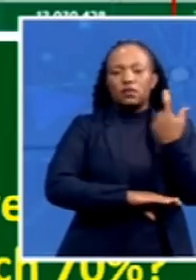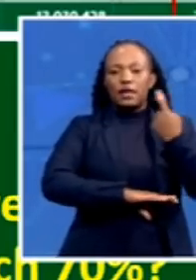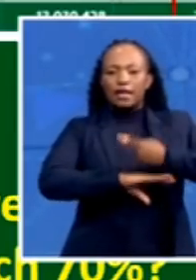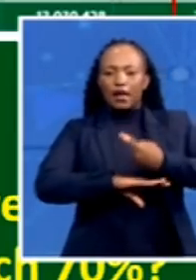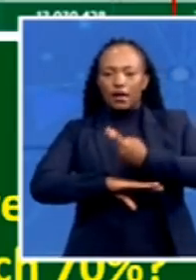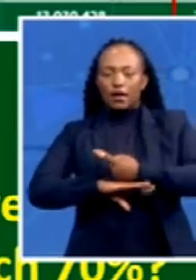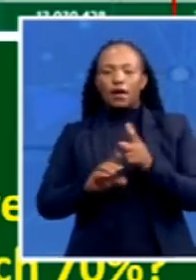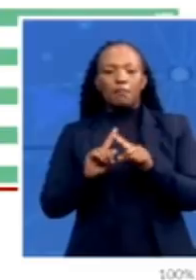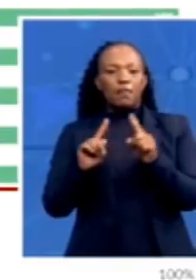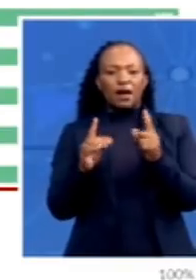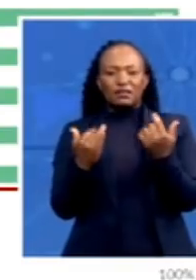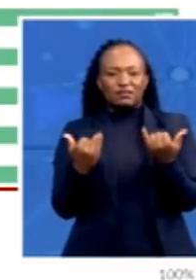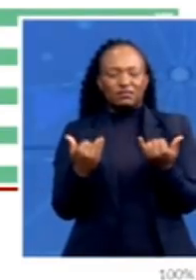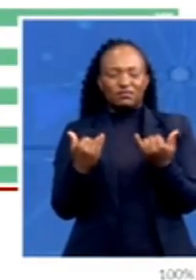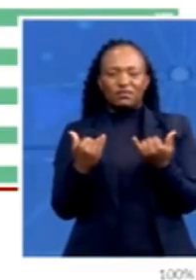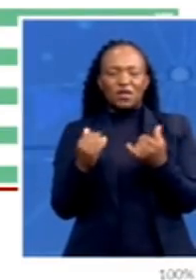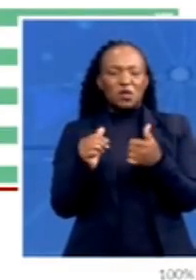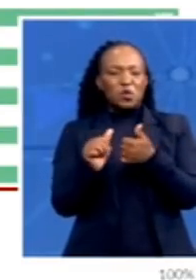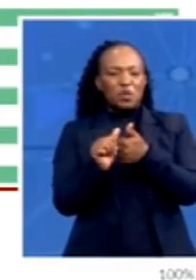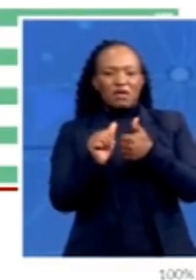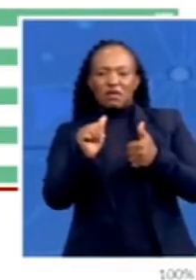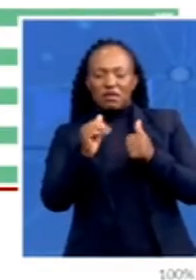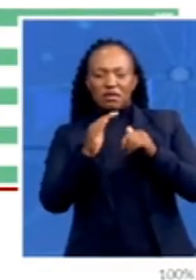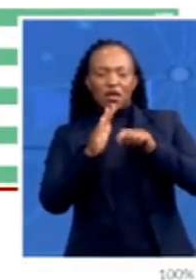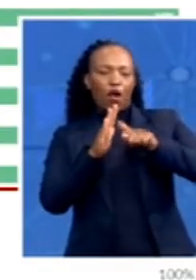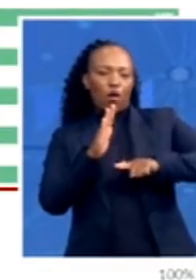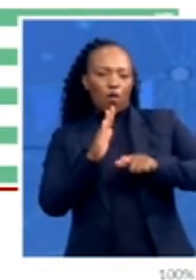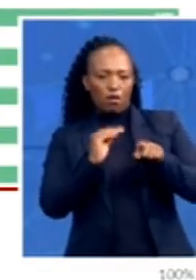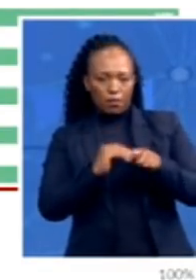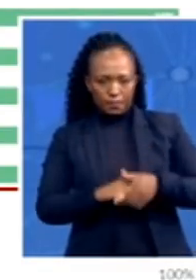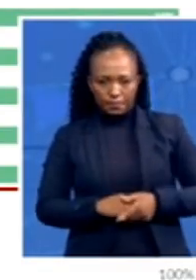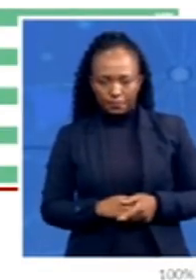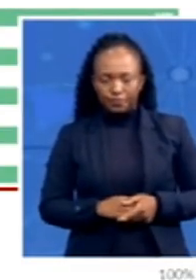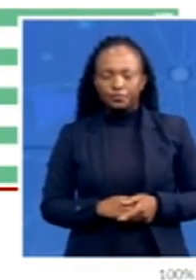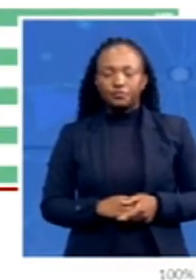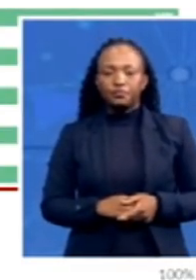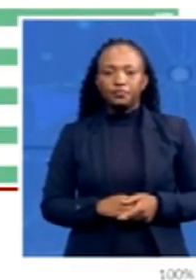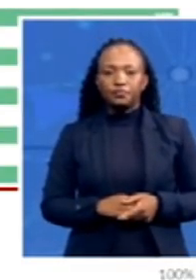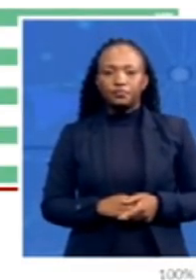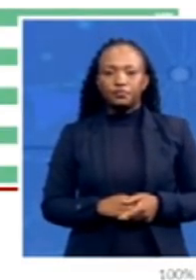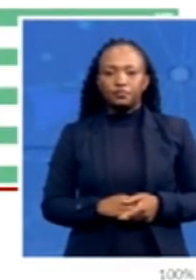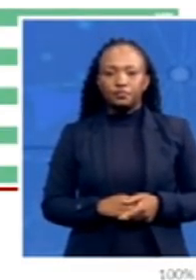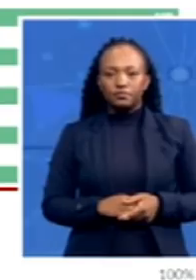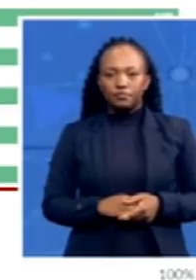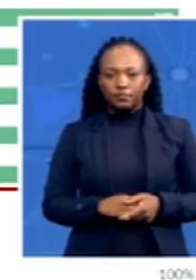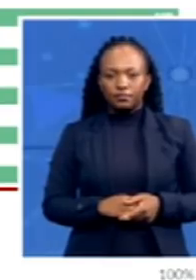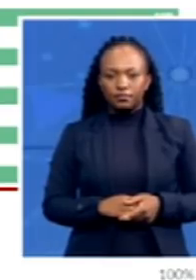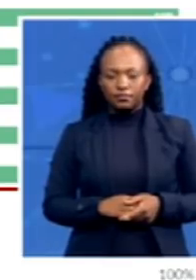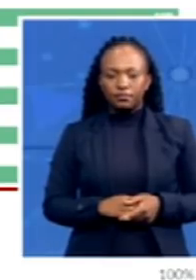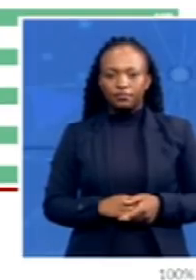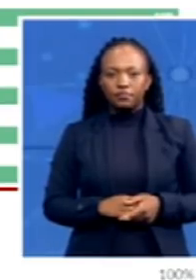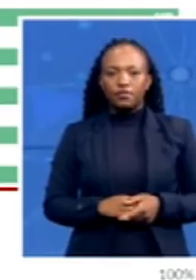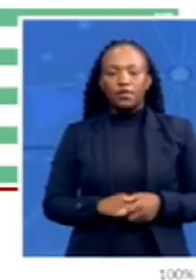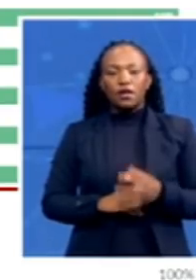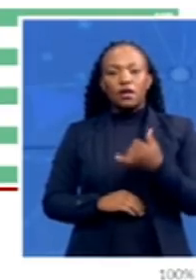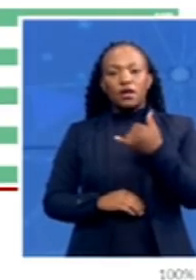that. Now, if we look at, what there's been various surveys. Now, this is data from